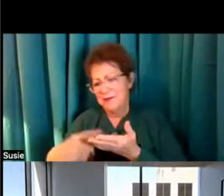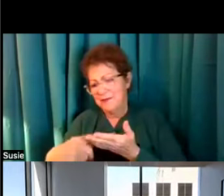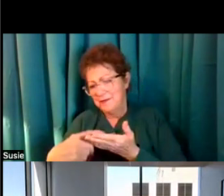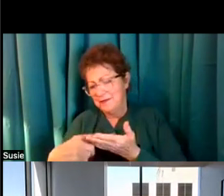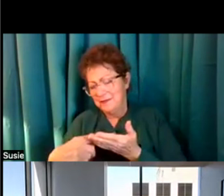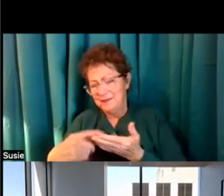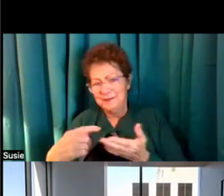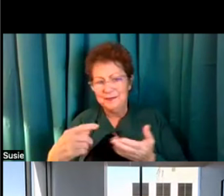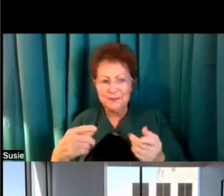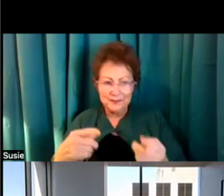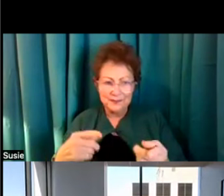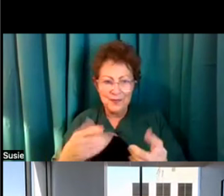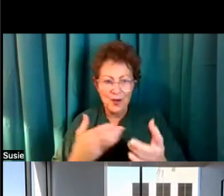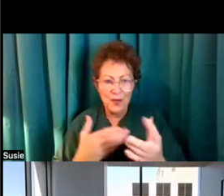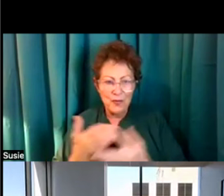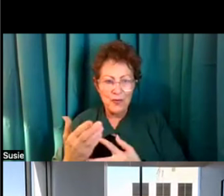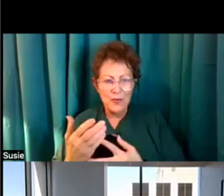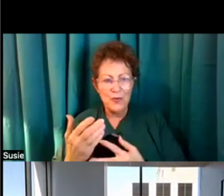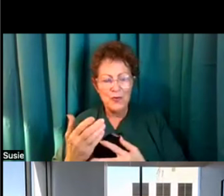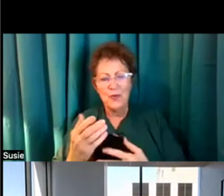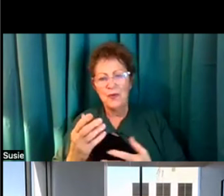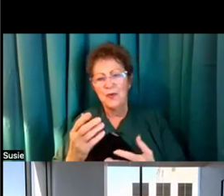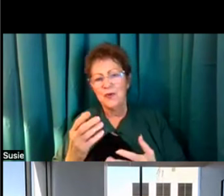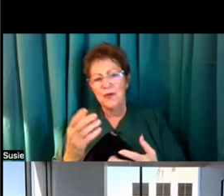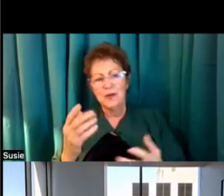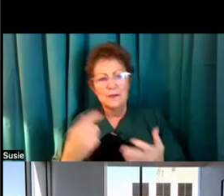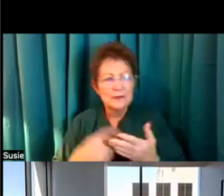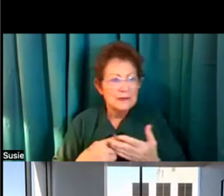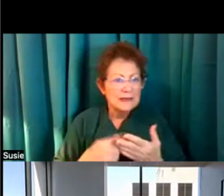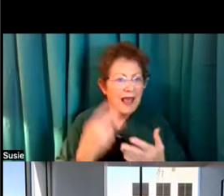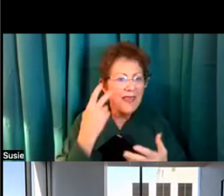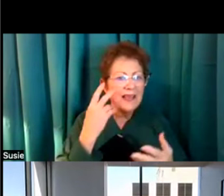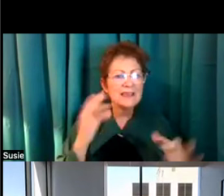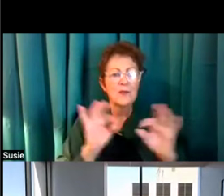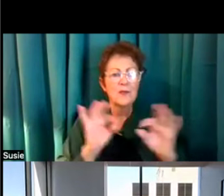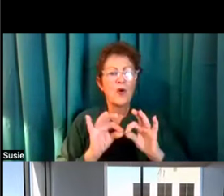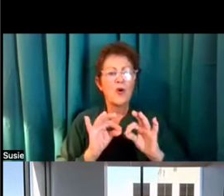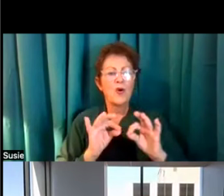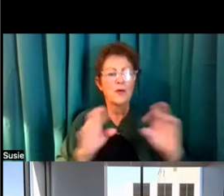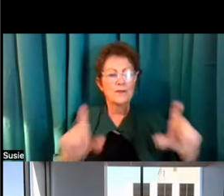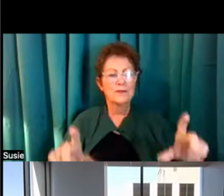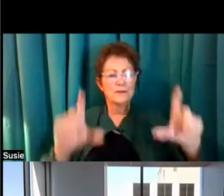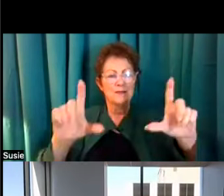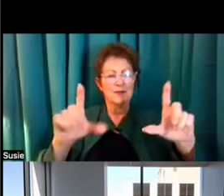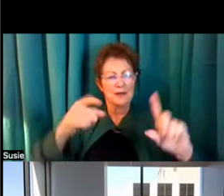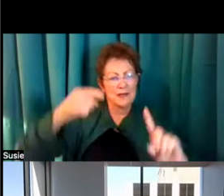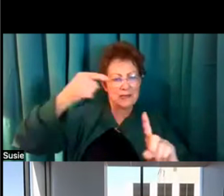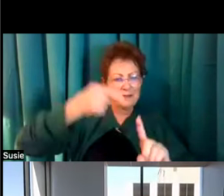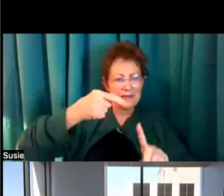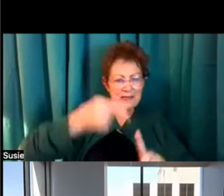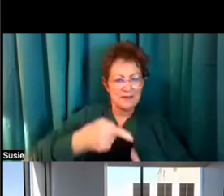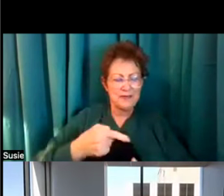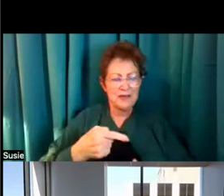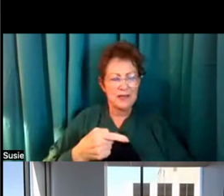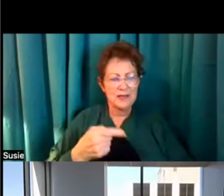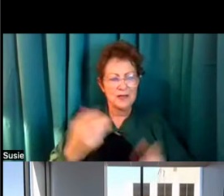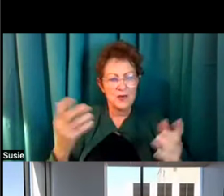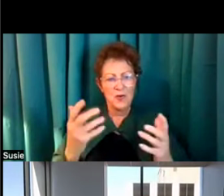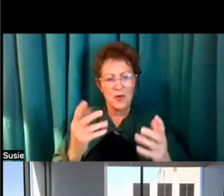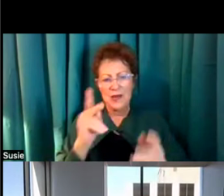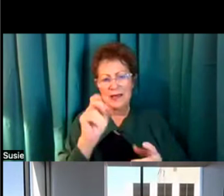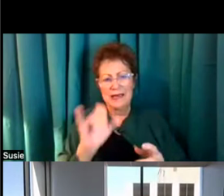throughout. But now that we've kind of gone through the universe, I think it's helpful to pull out in more specificity what those key issues we